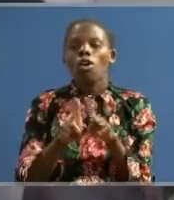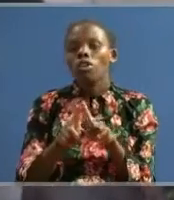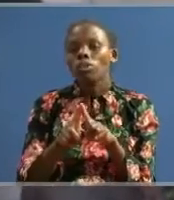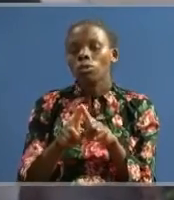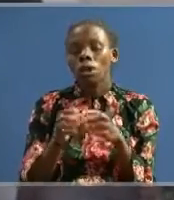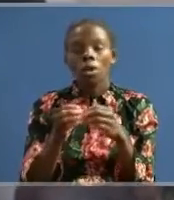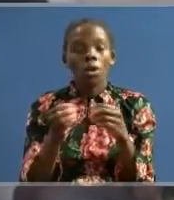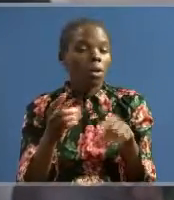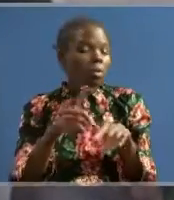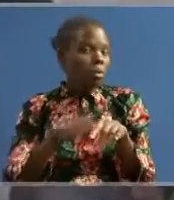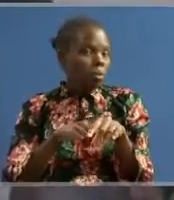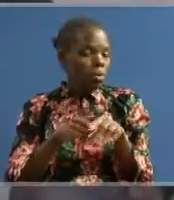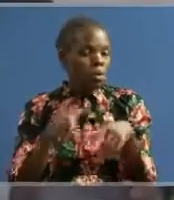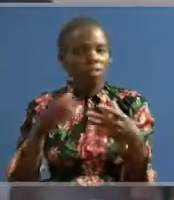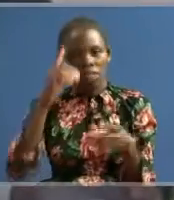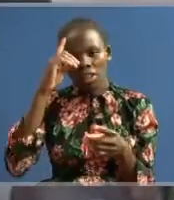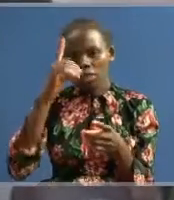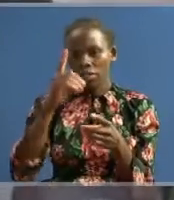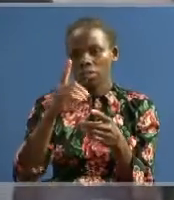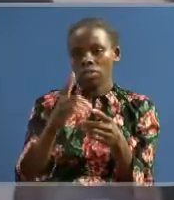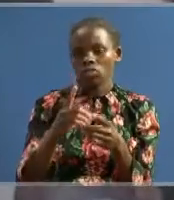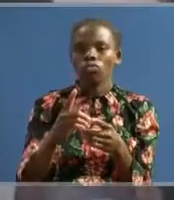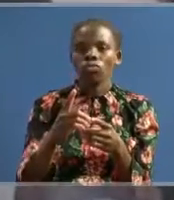na muda ya wananchi kutoa maoni yao.